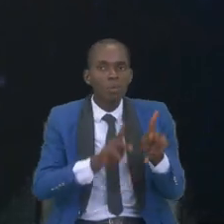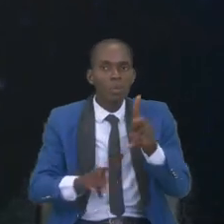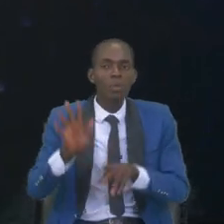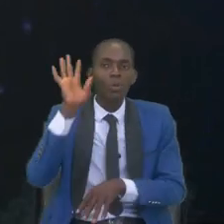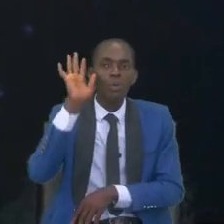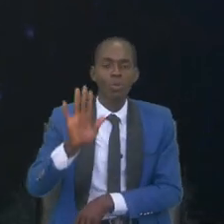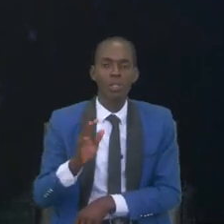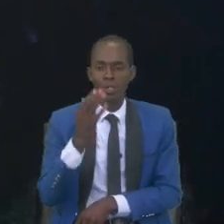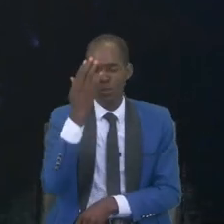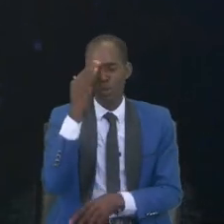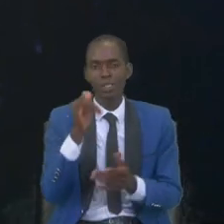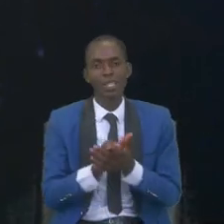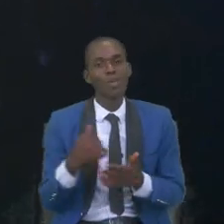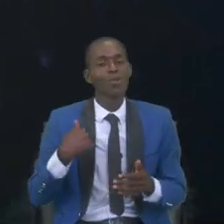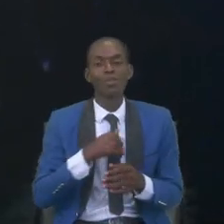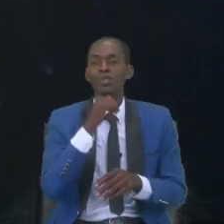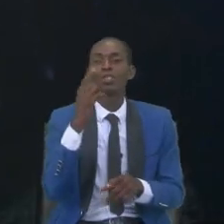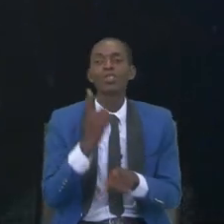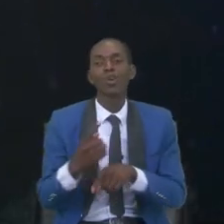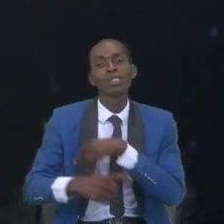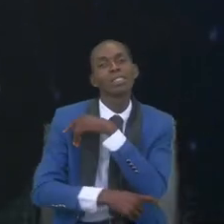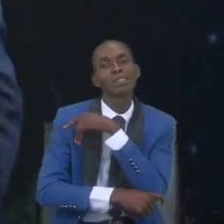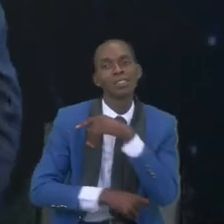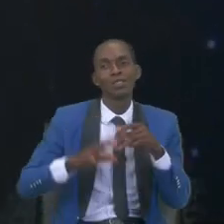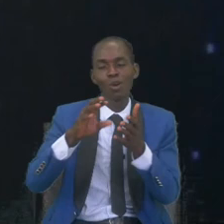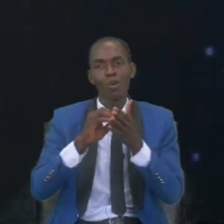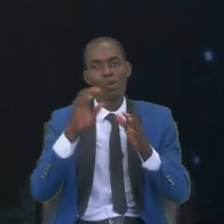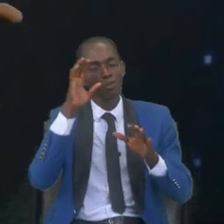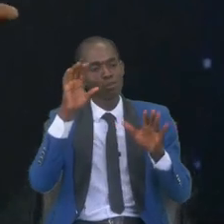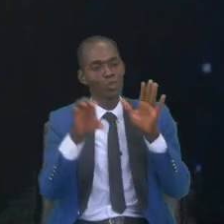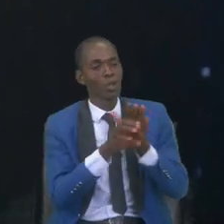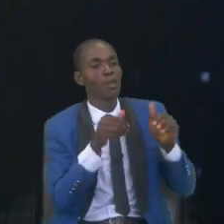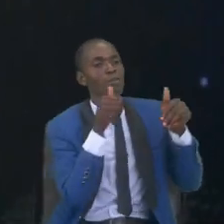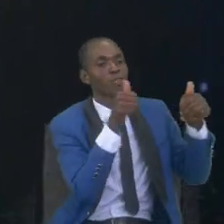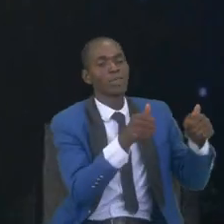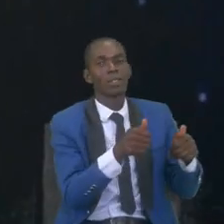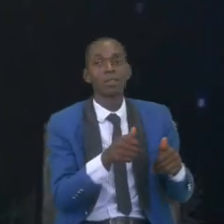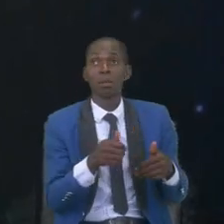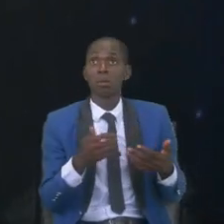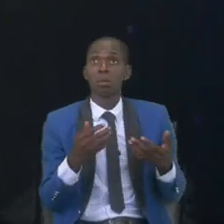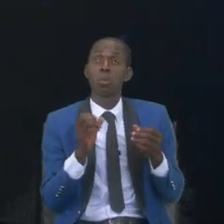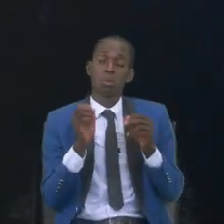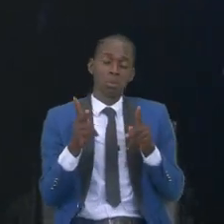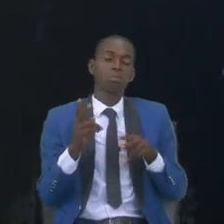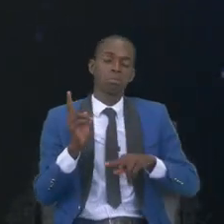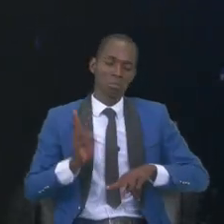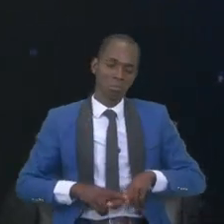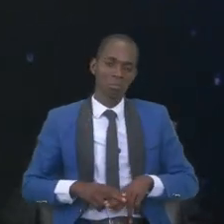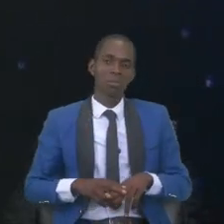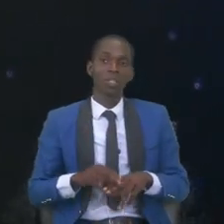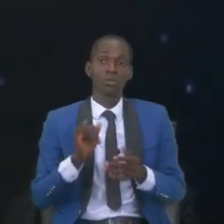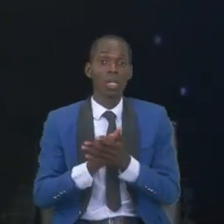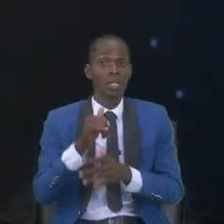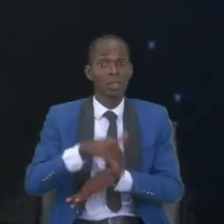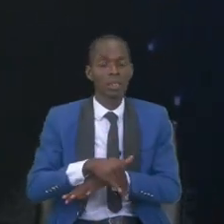didn't steal your picture from somewhere and just paste it there. I said, all right. And so that night, we